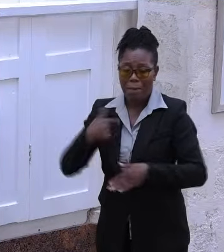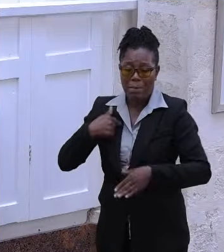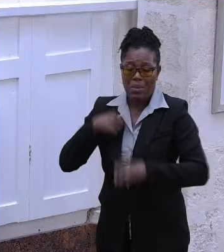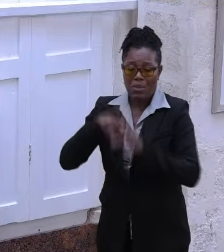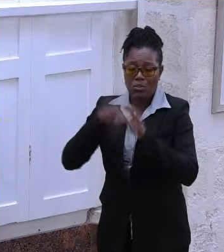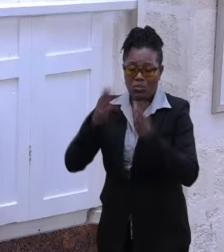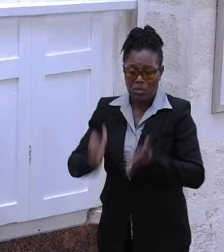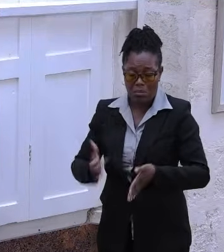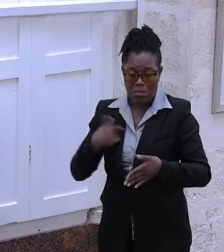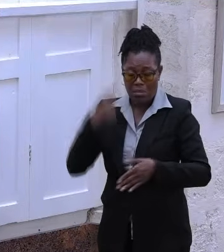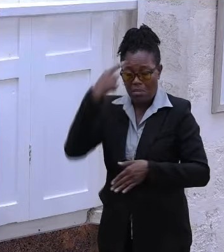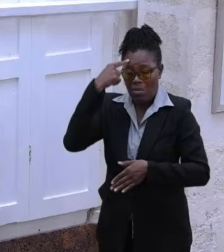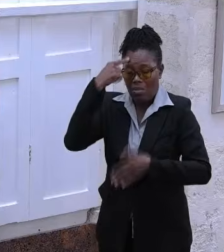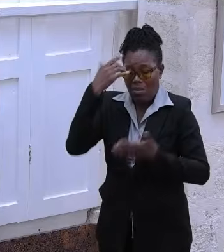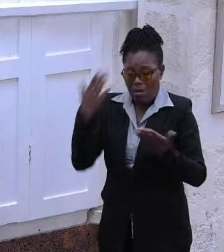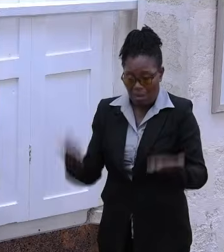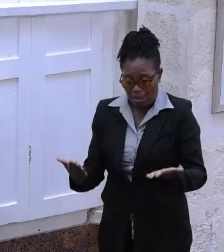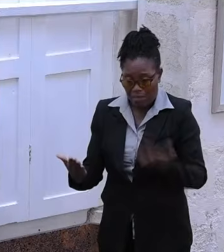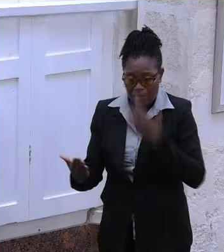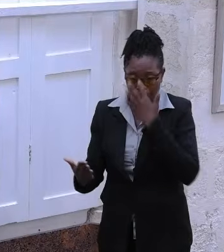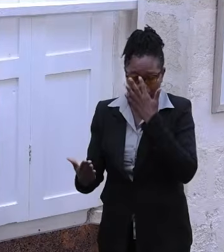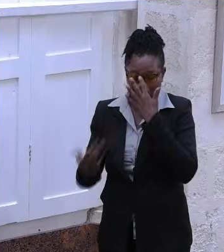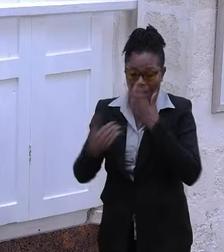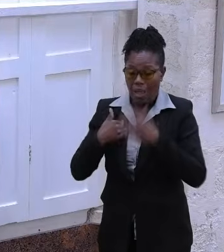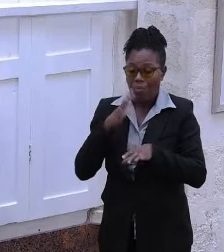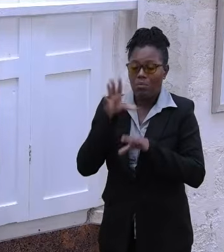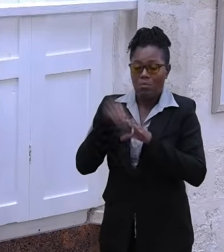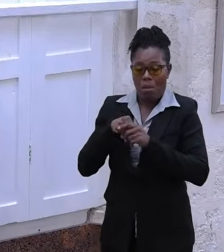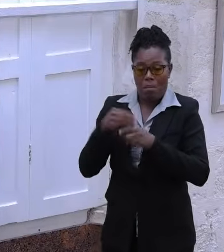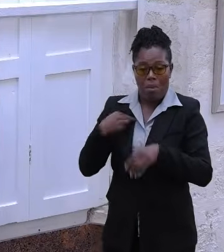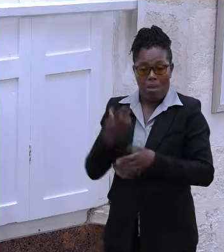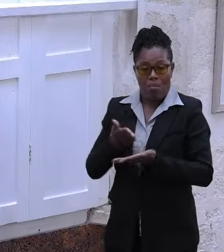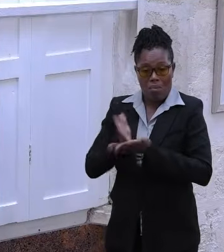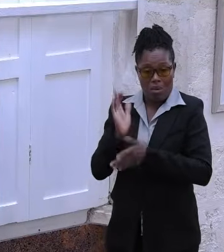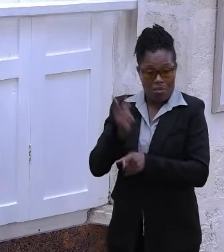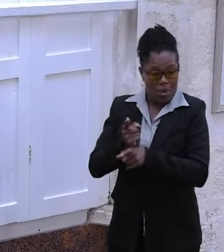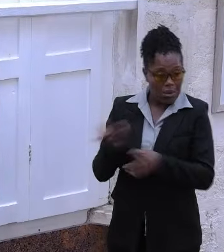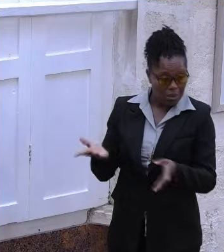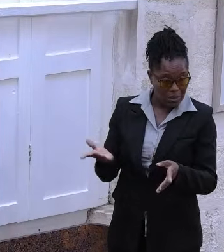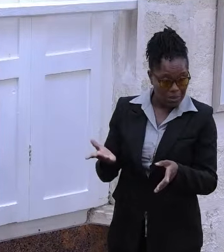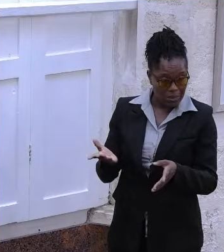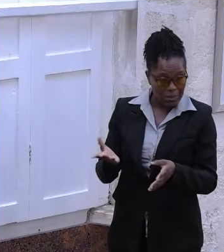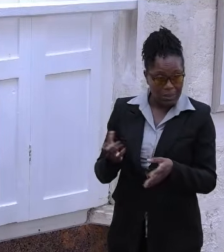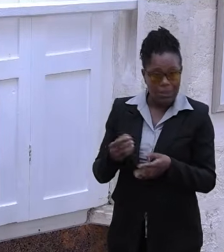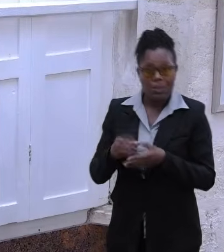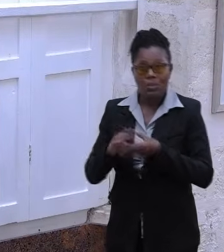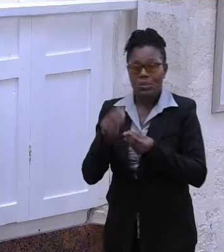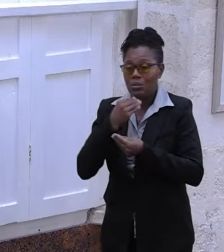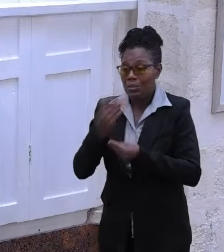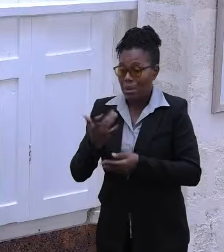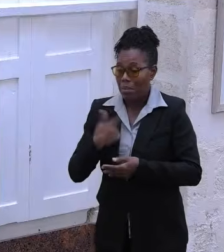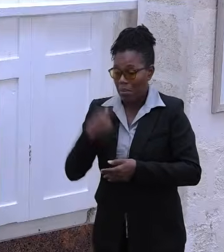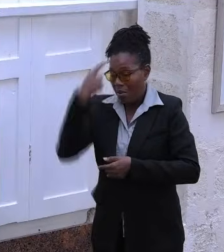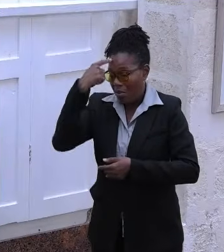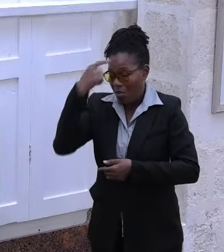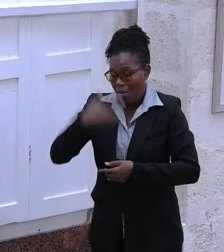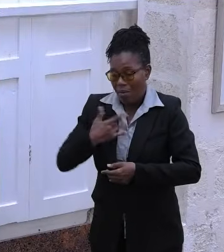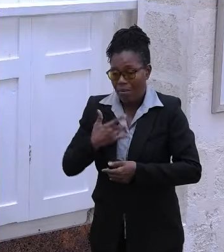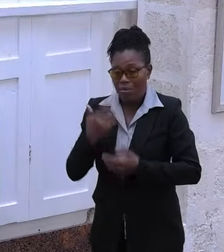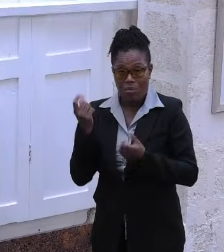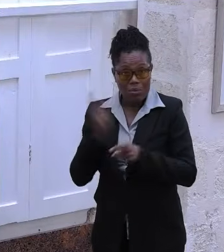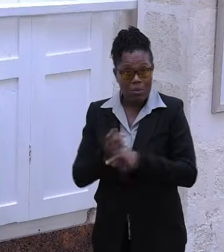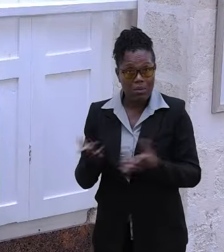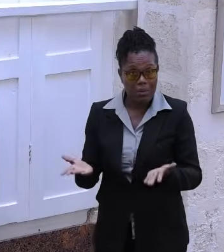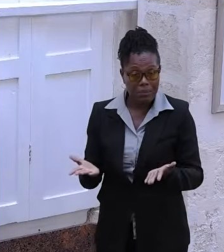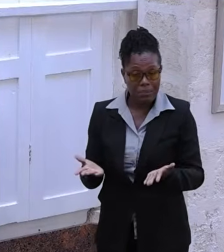think I'm within my right, Mr. Samlin, to give my 2 cents on this.